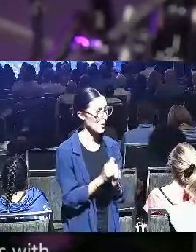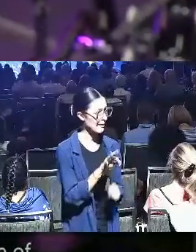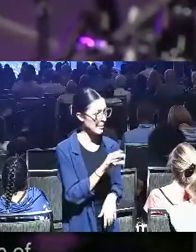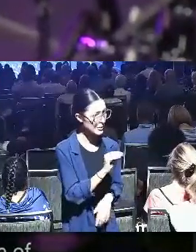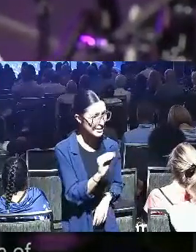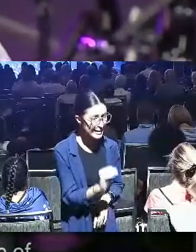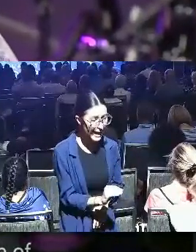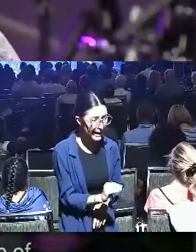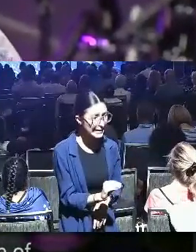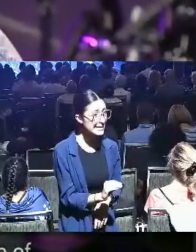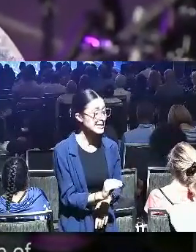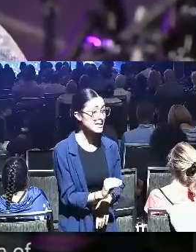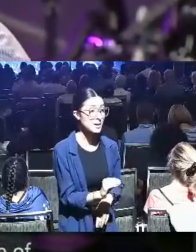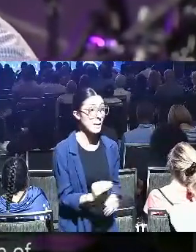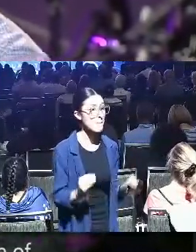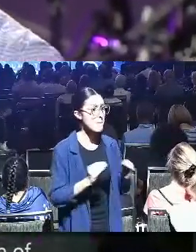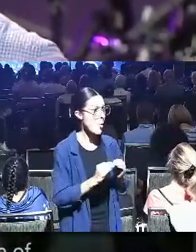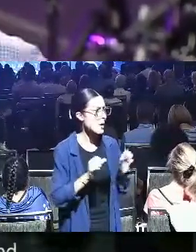that.